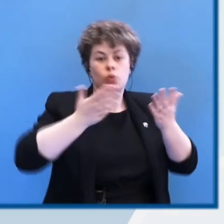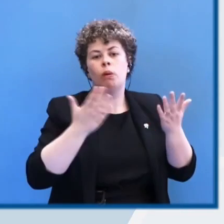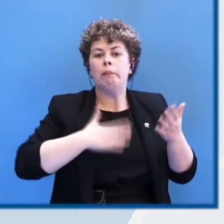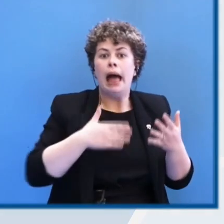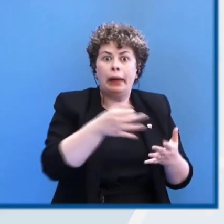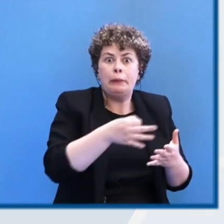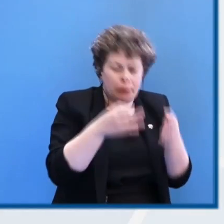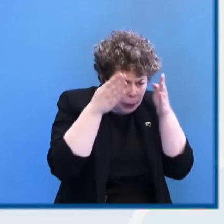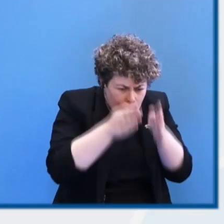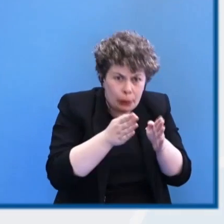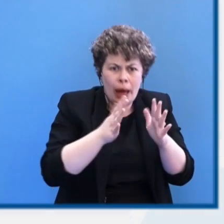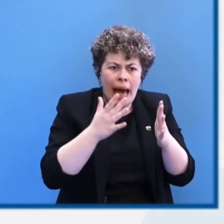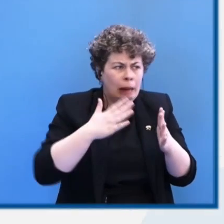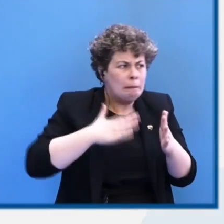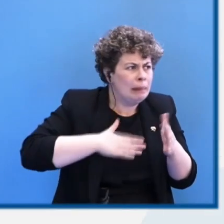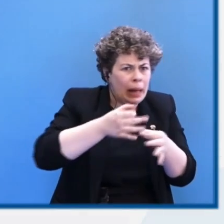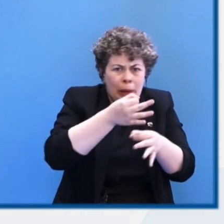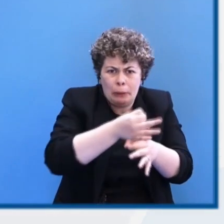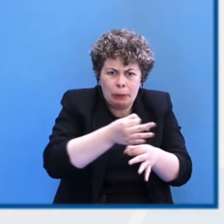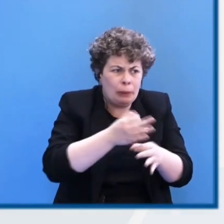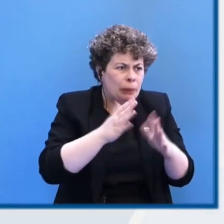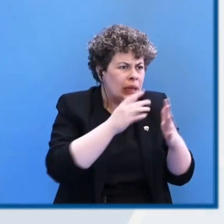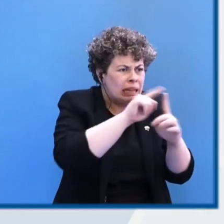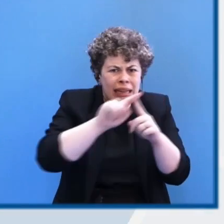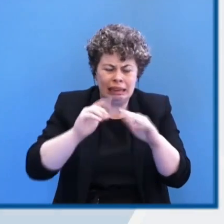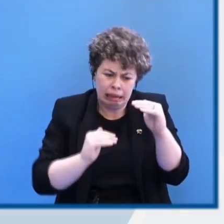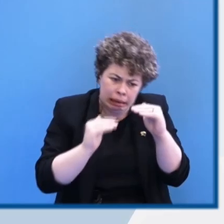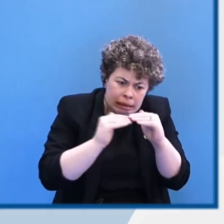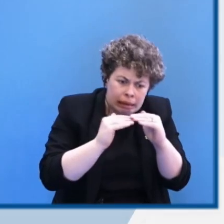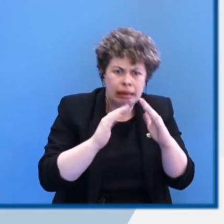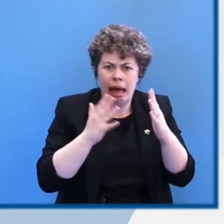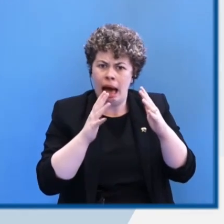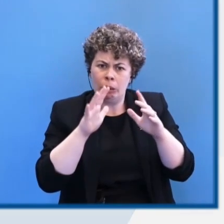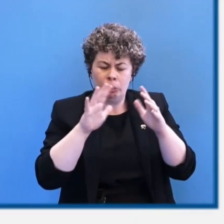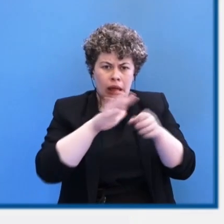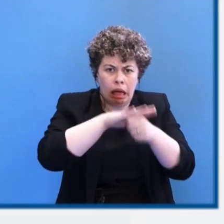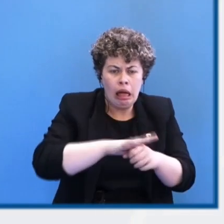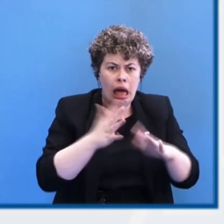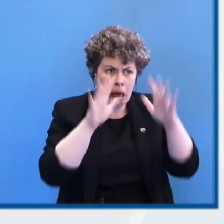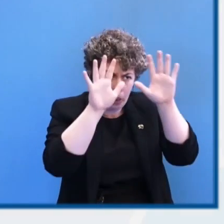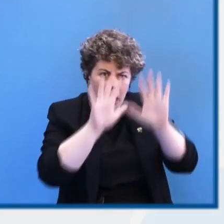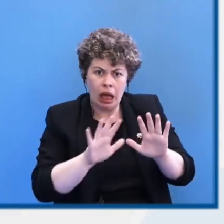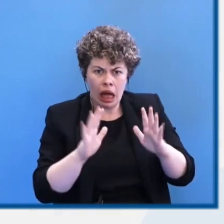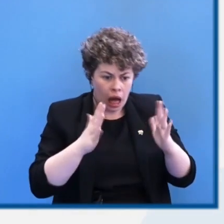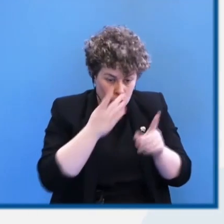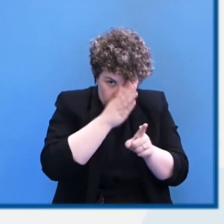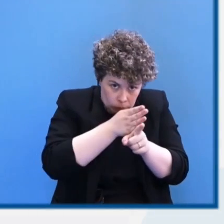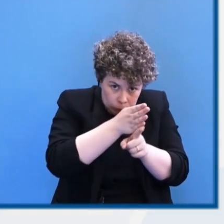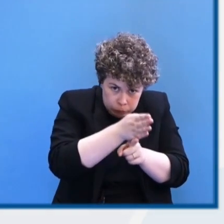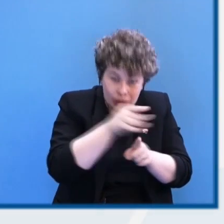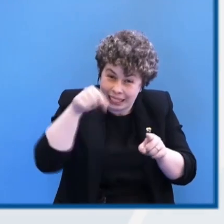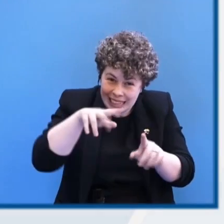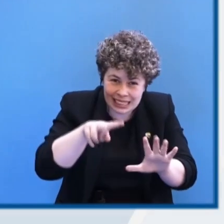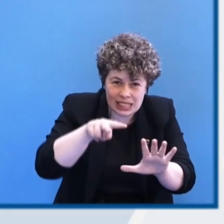with multiple hazards, how we tackle inequality in societies that tends to be something